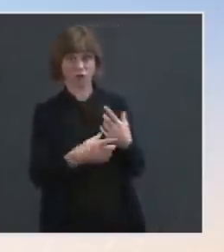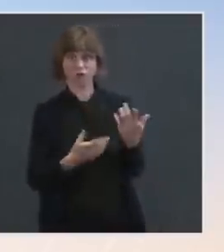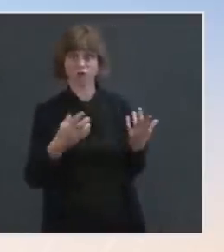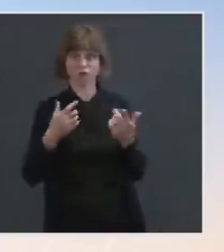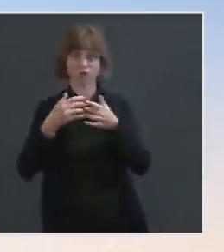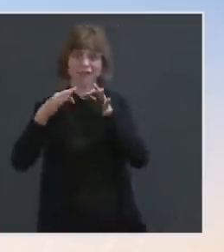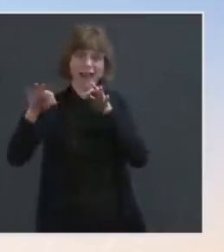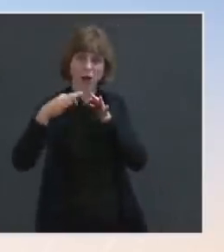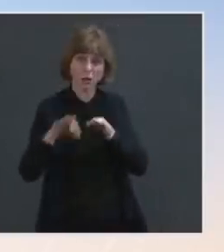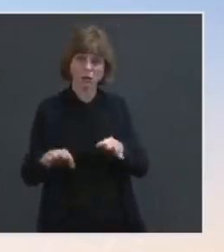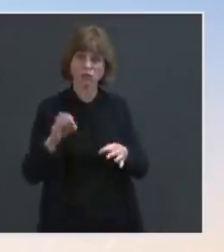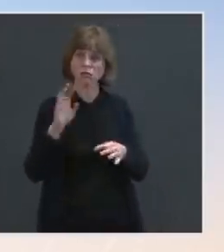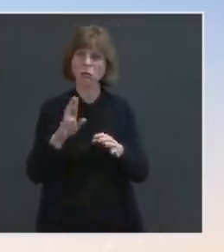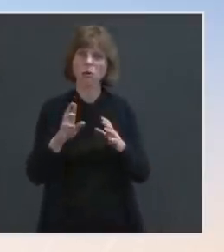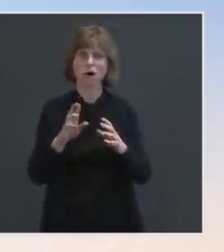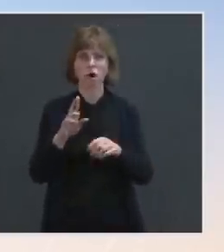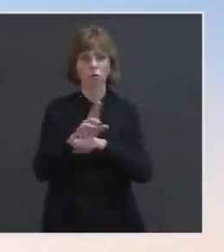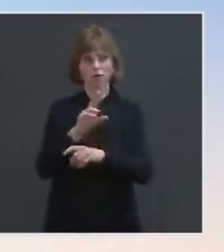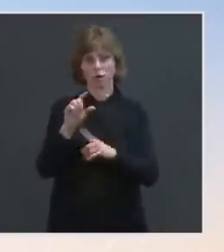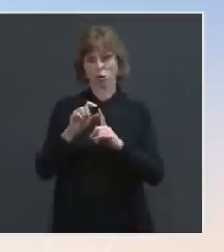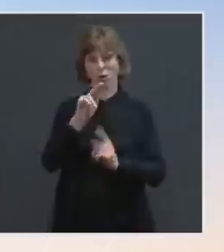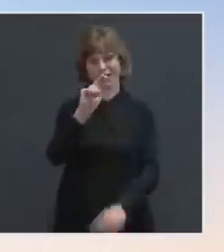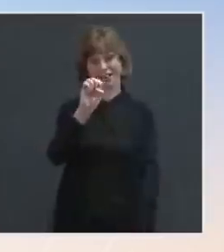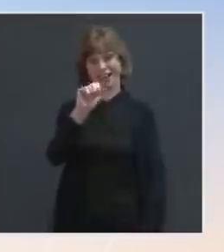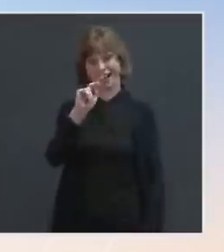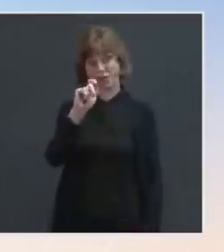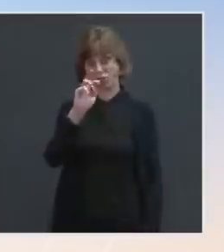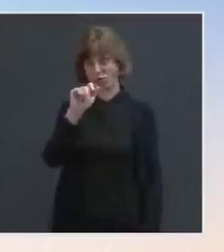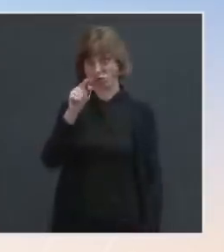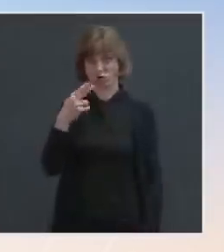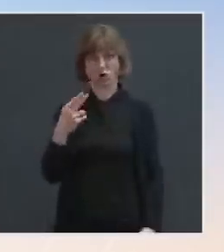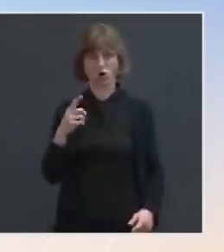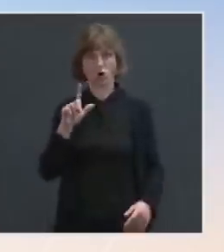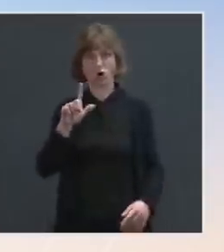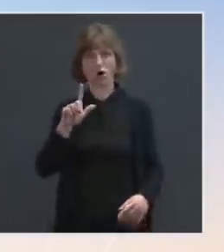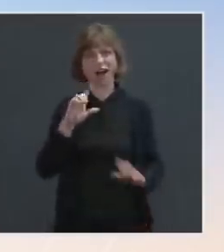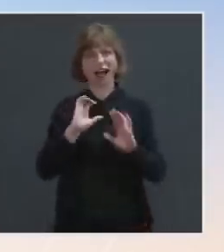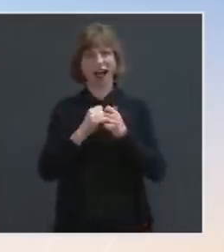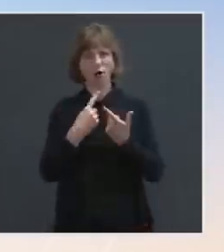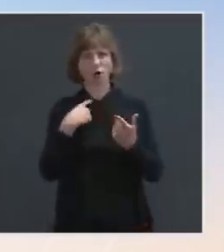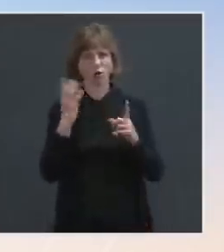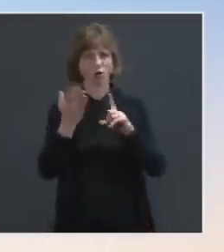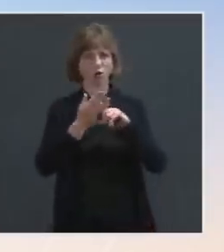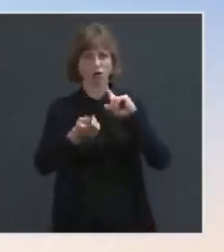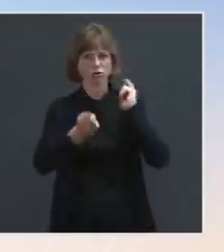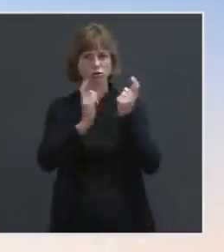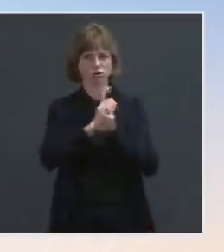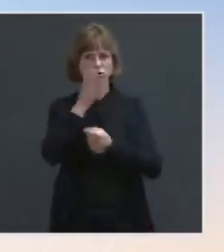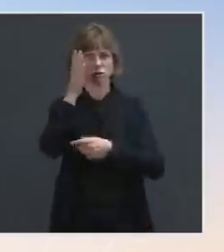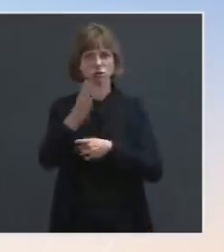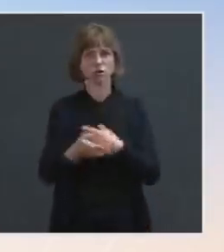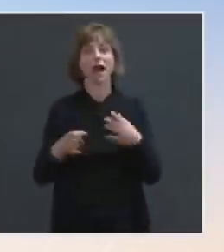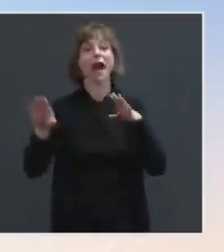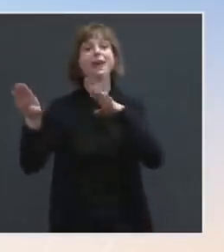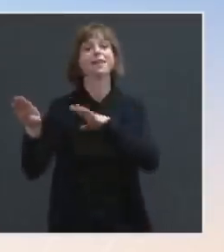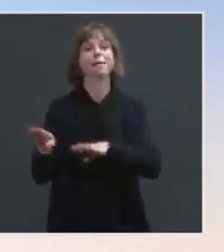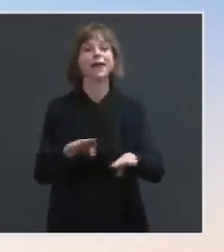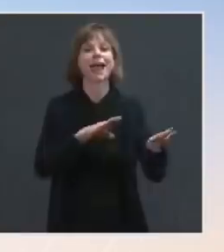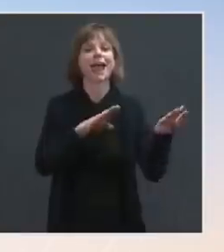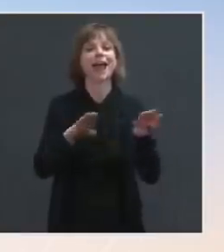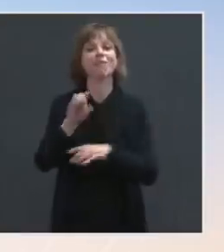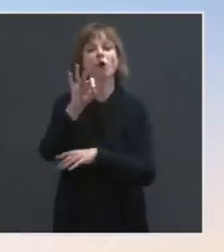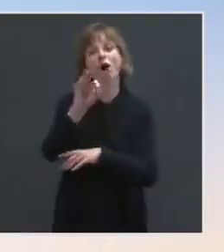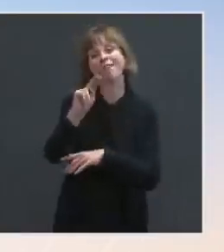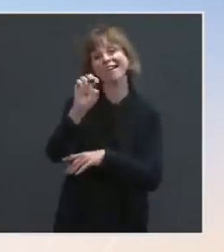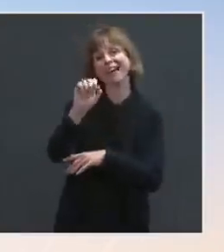someone to a Neanderthal help convince them to change course and get on board with your public health message? The behavior of a Neanderthal, just to be